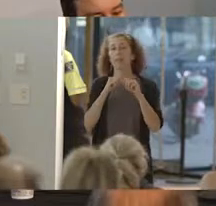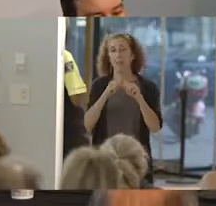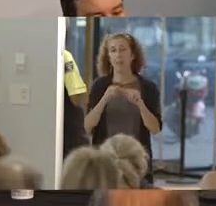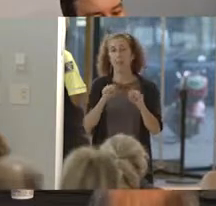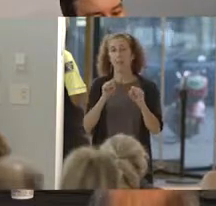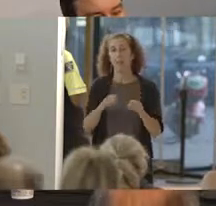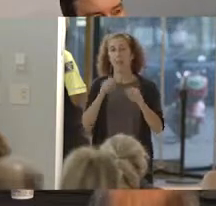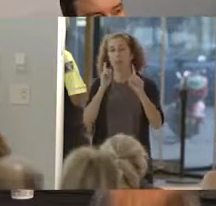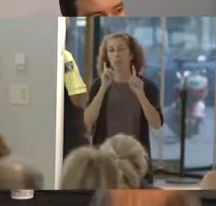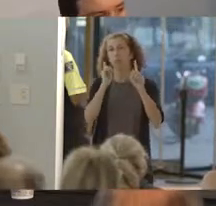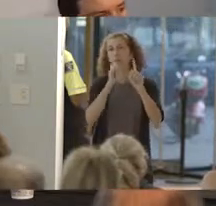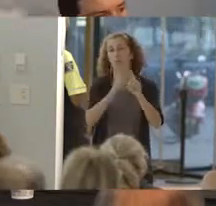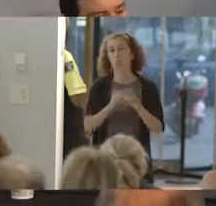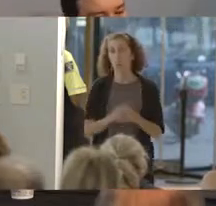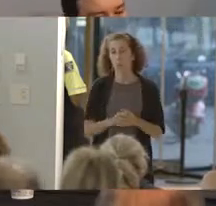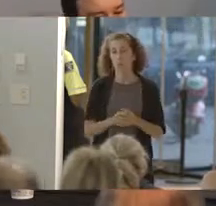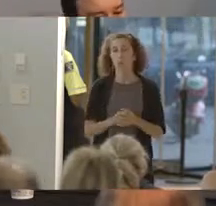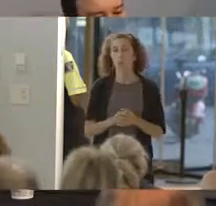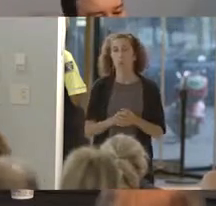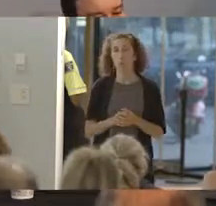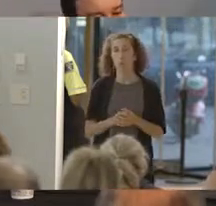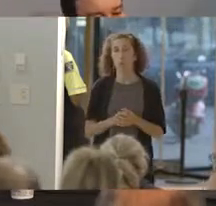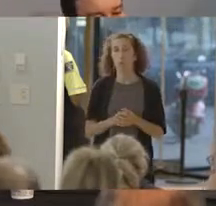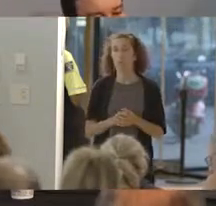what we have as much as possible.